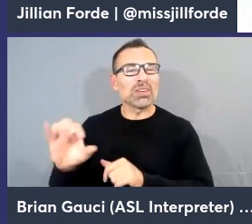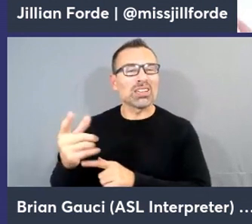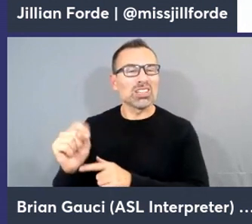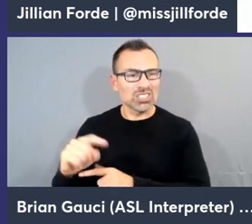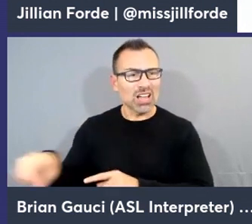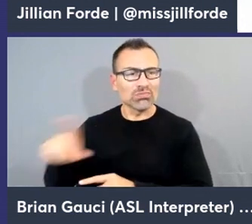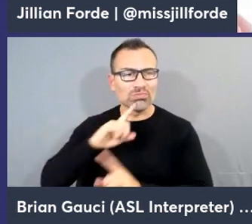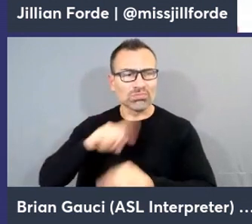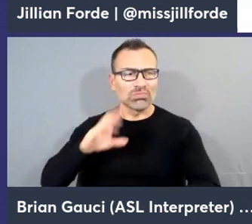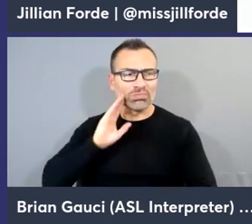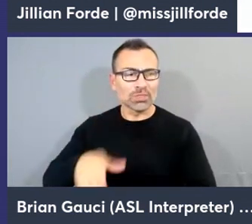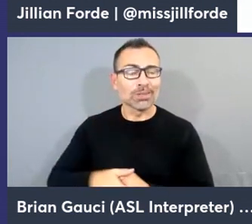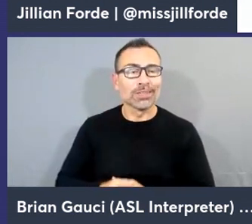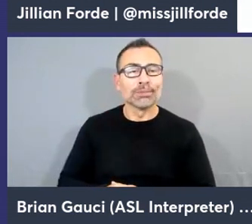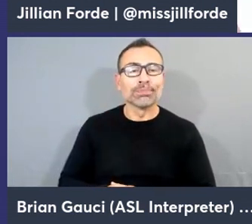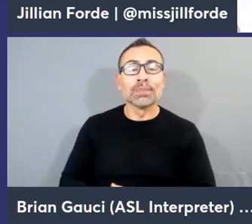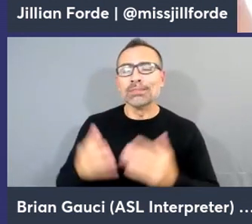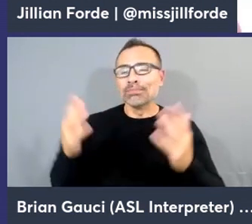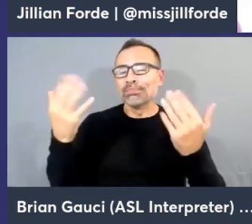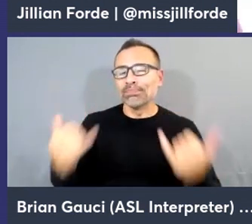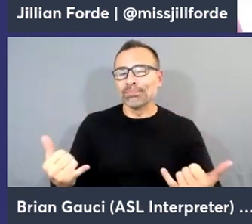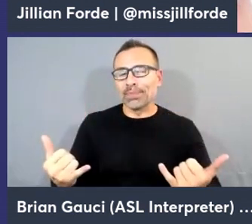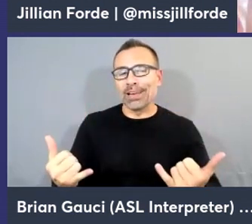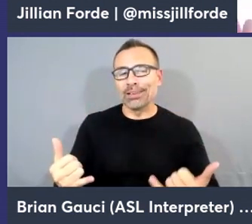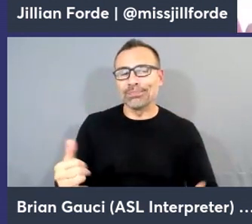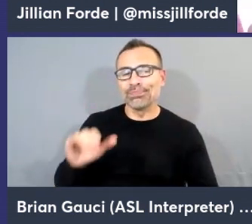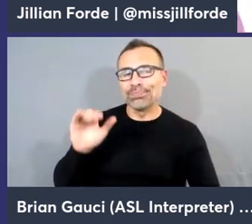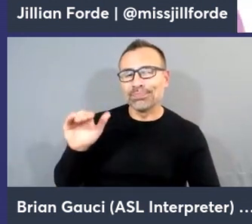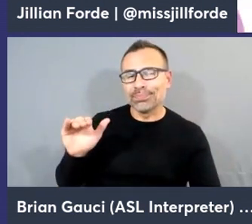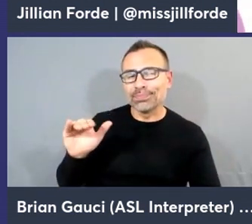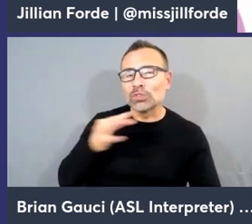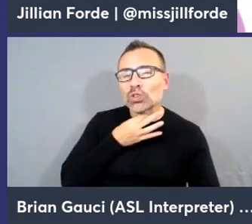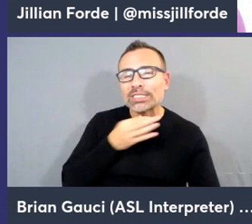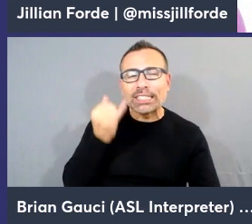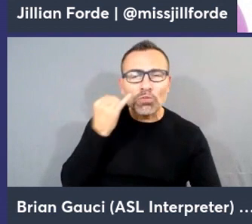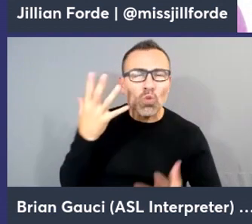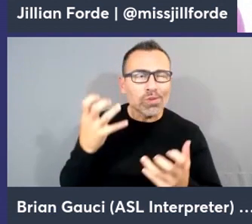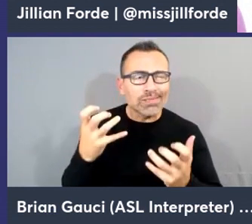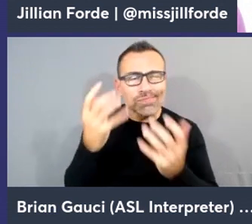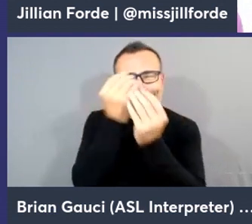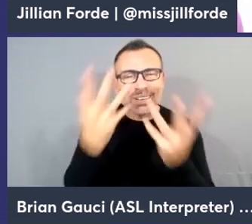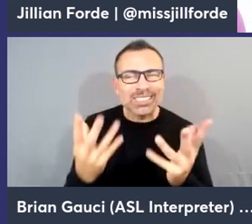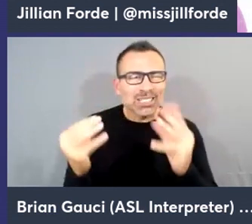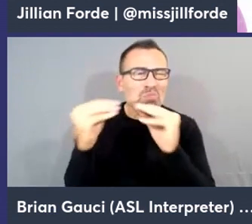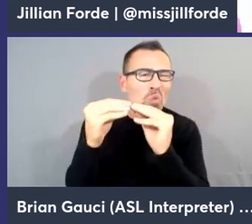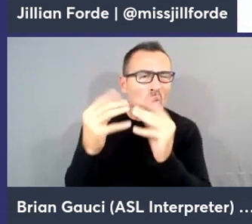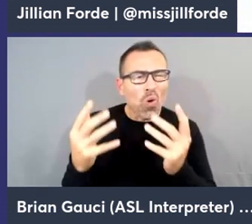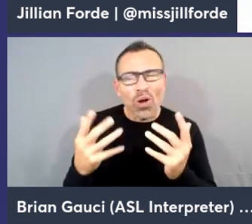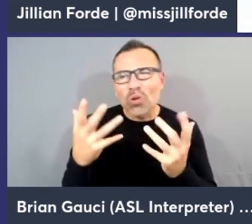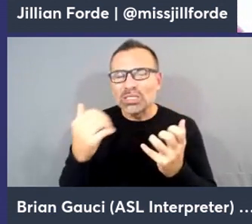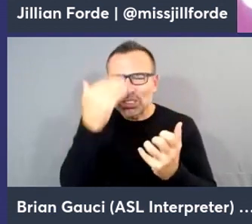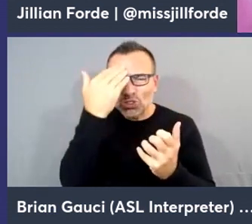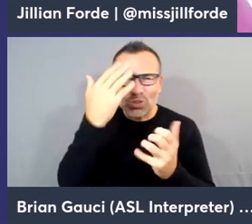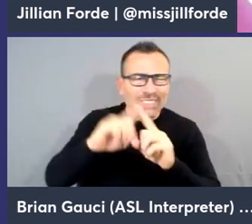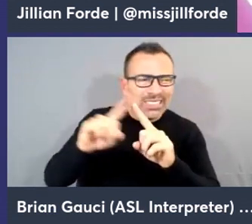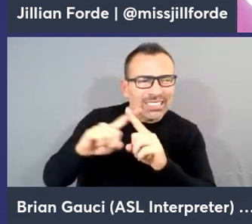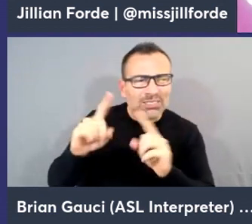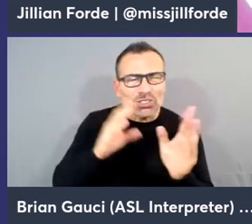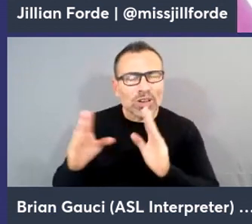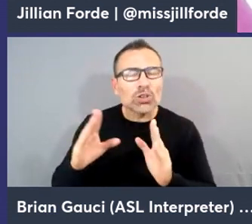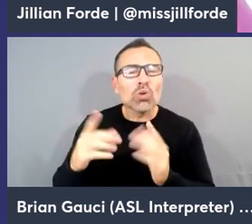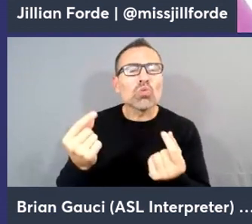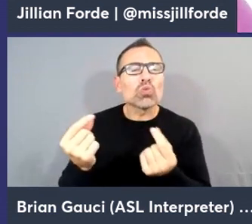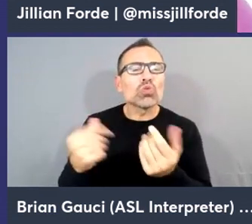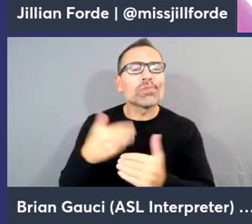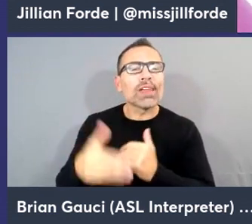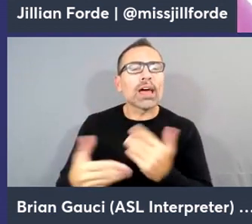should actually go next if they want to learn more about automatic model tuning, explore different search strategies?